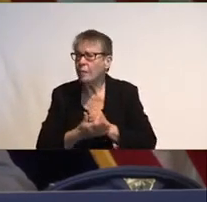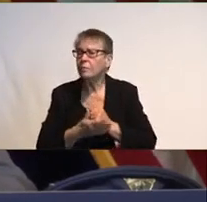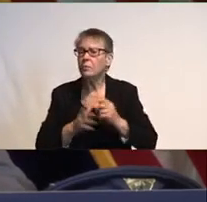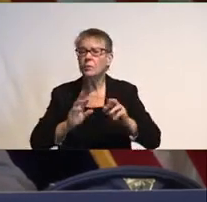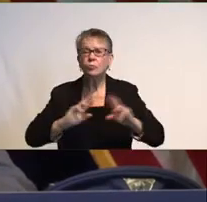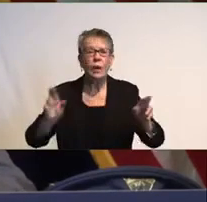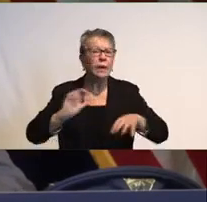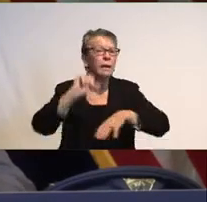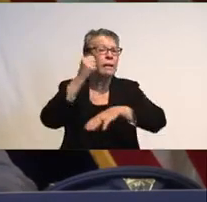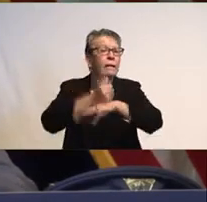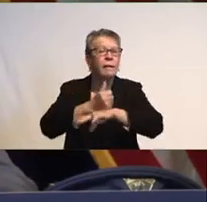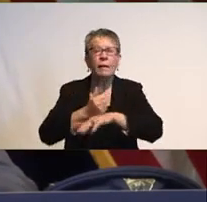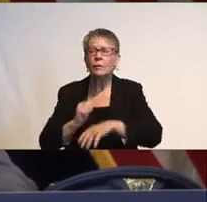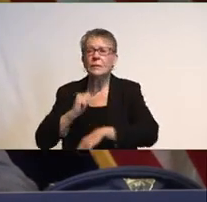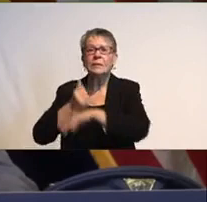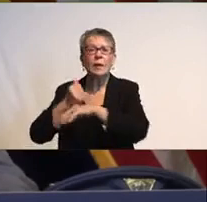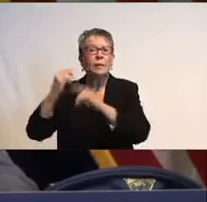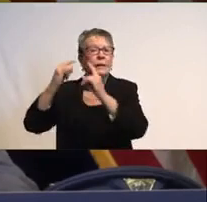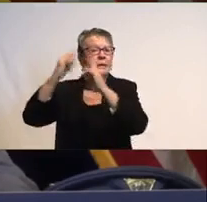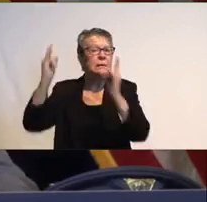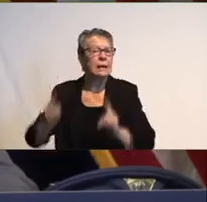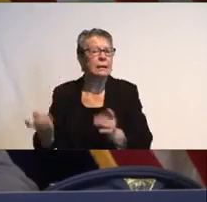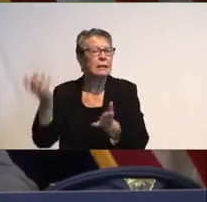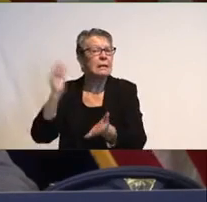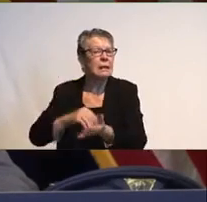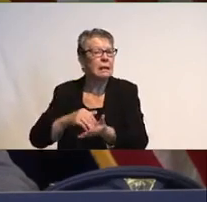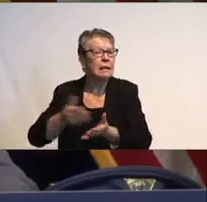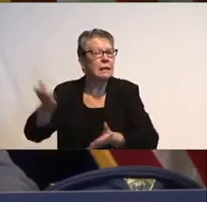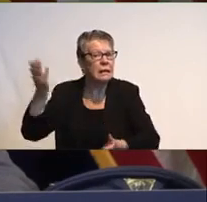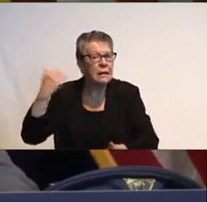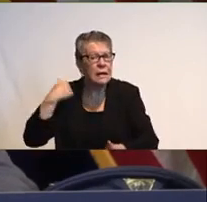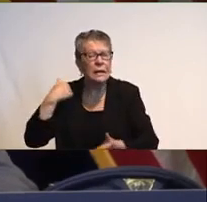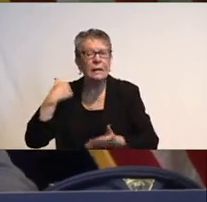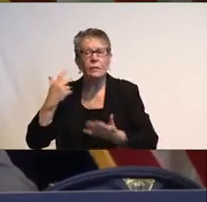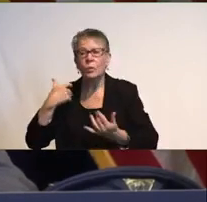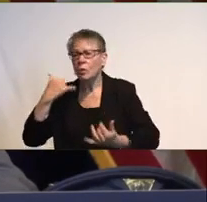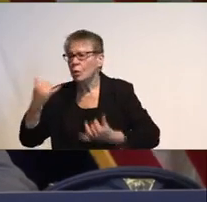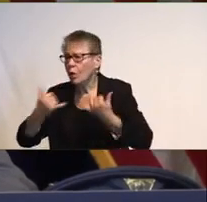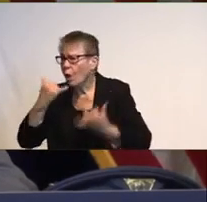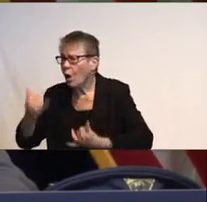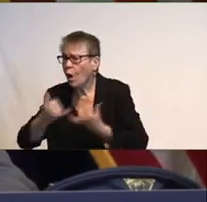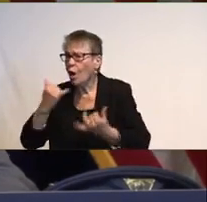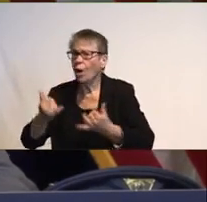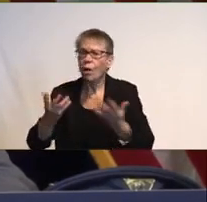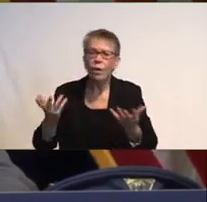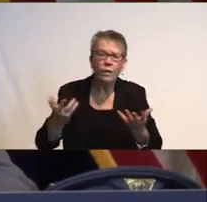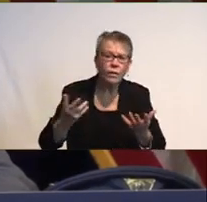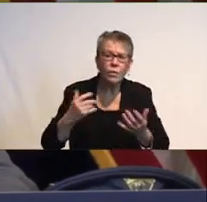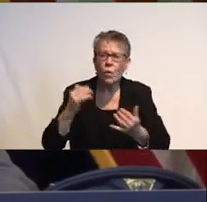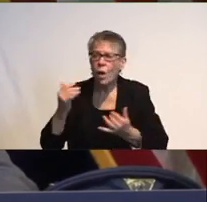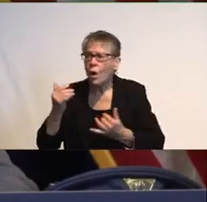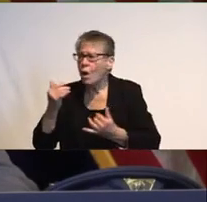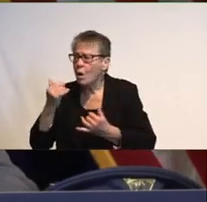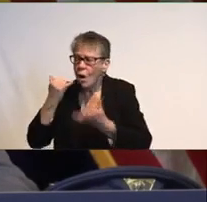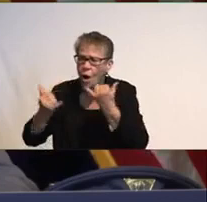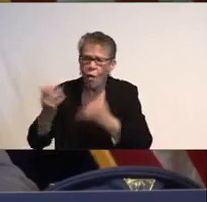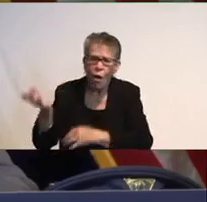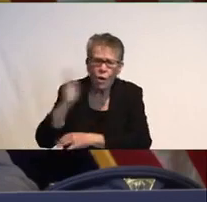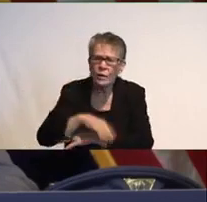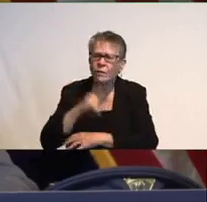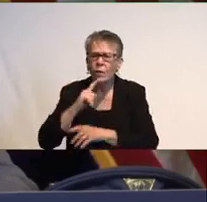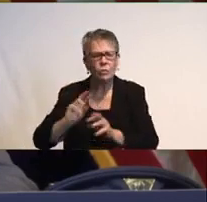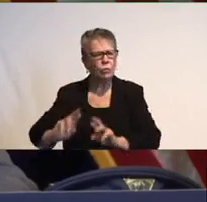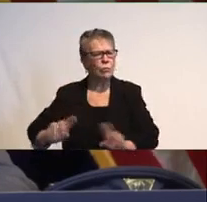that comes along with it. I've been on the phone several times today with regards to just that, just again from a preparedness